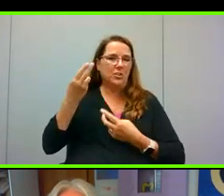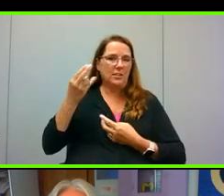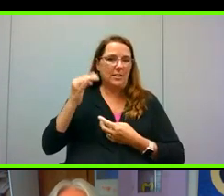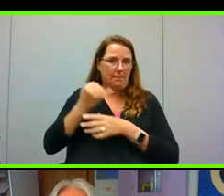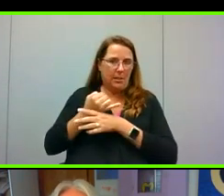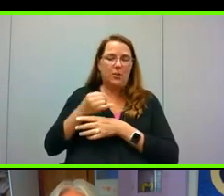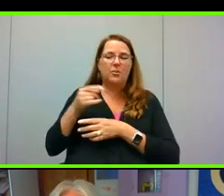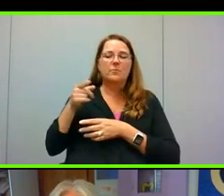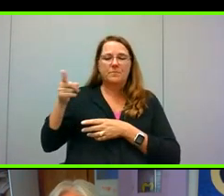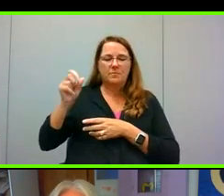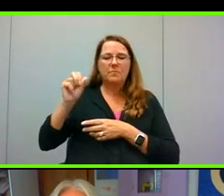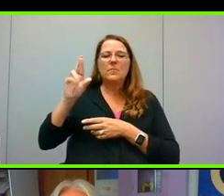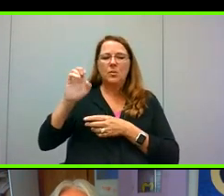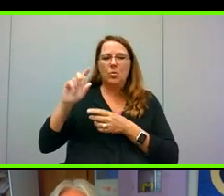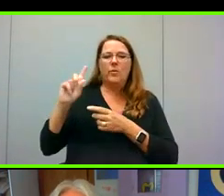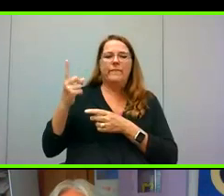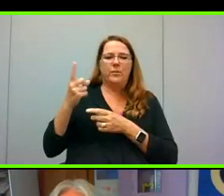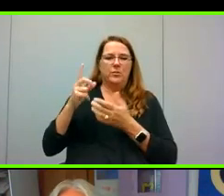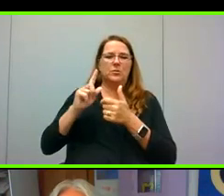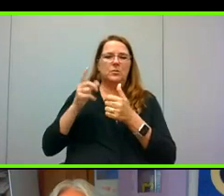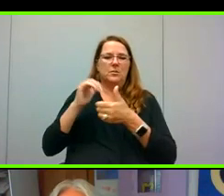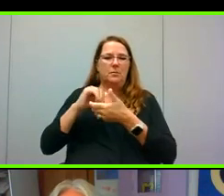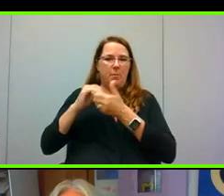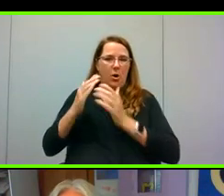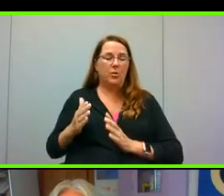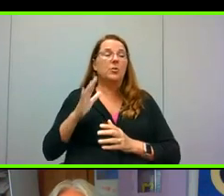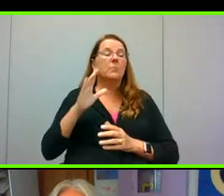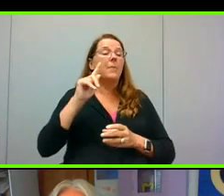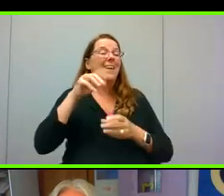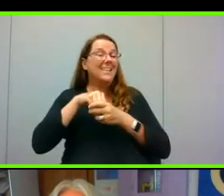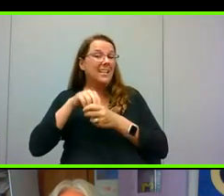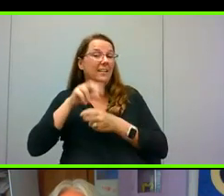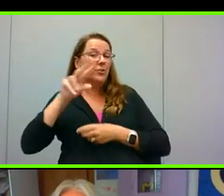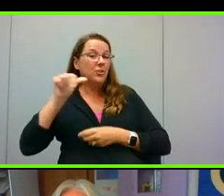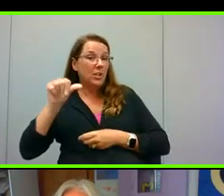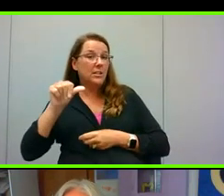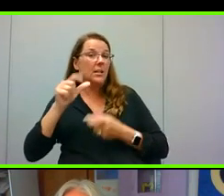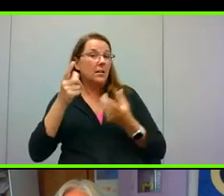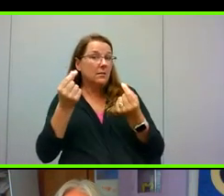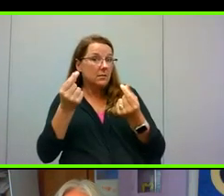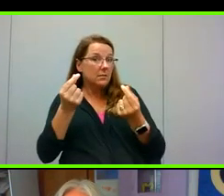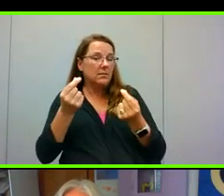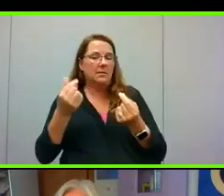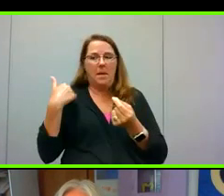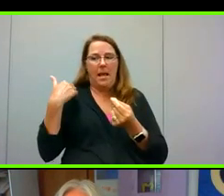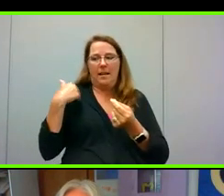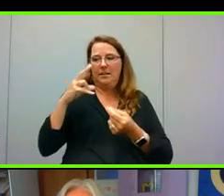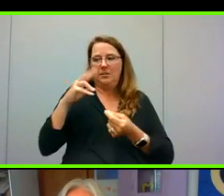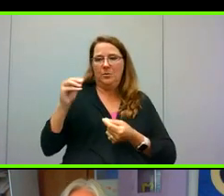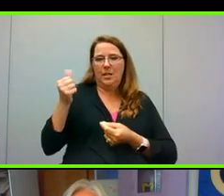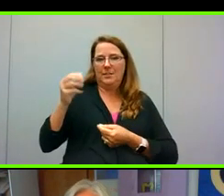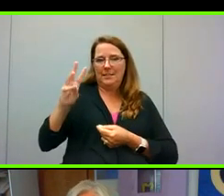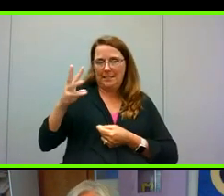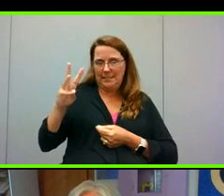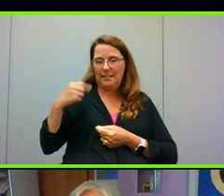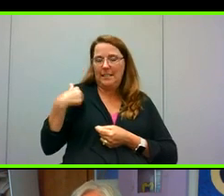core workforce partner. But in Virginia, what we've also done, and this was back in the planning phases in